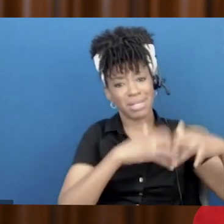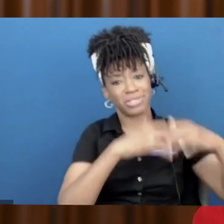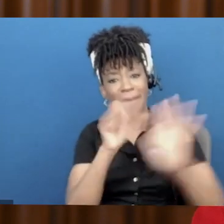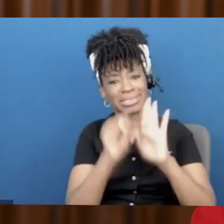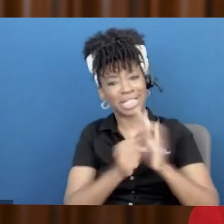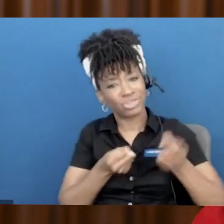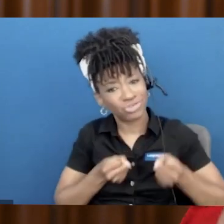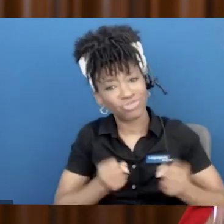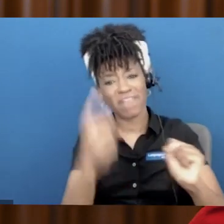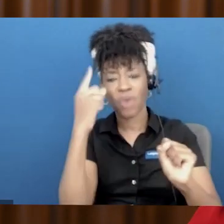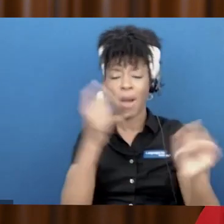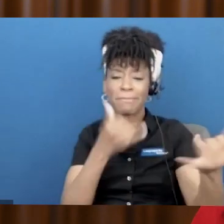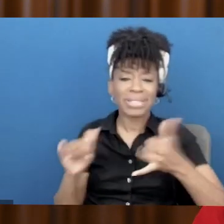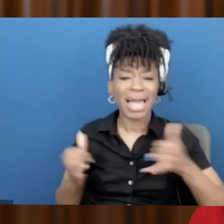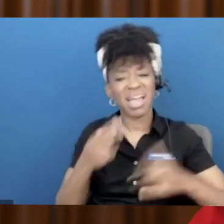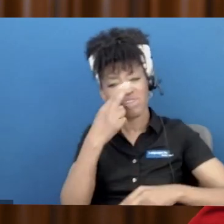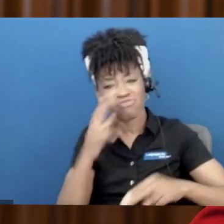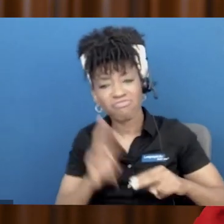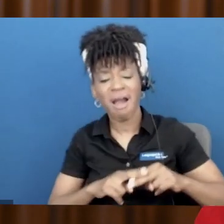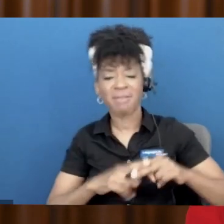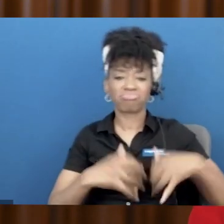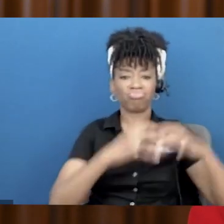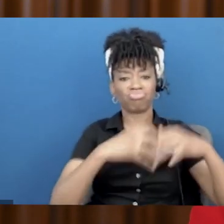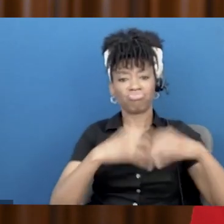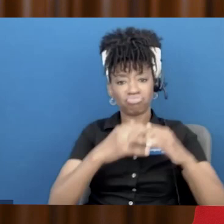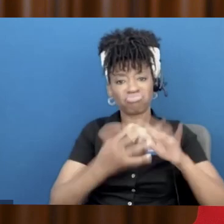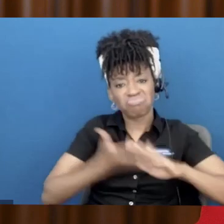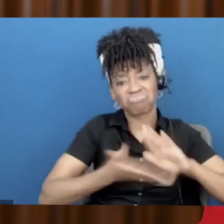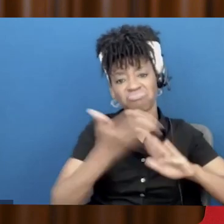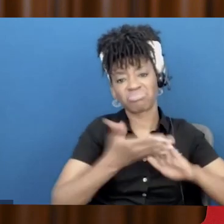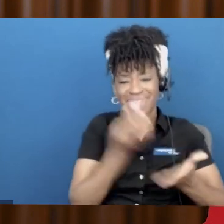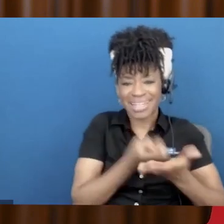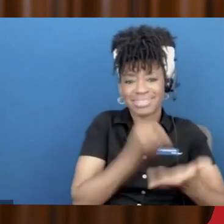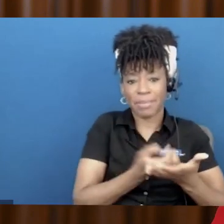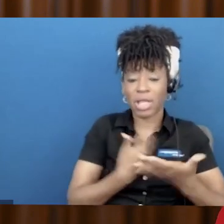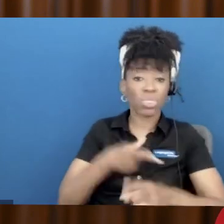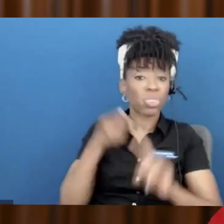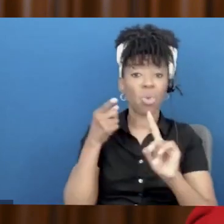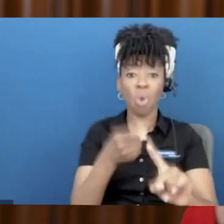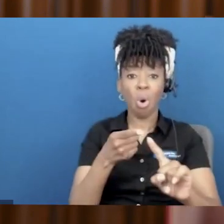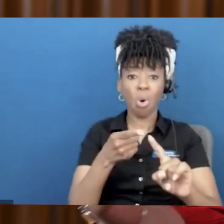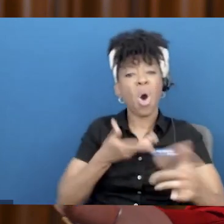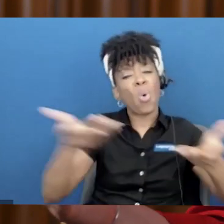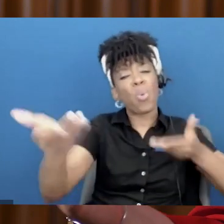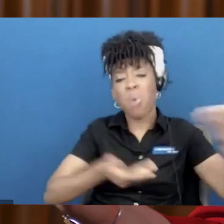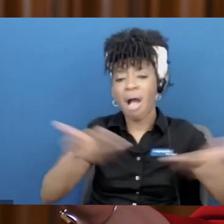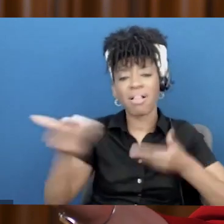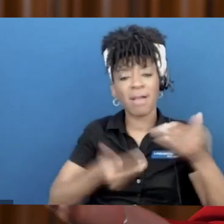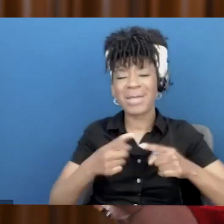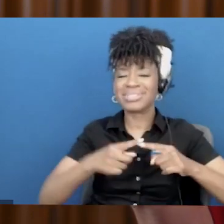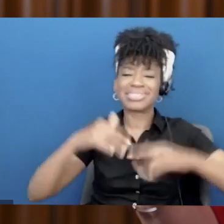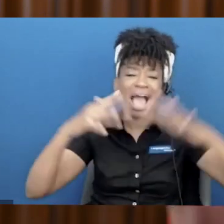community. And we have an opportunity to build it differently, with an emphasis on welcoming a diversity of